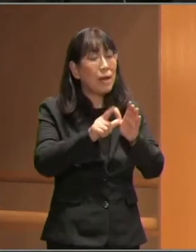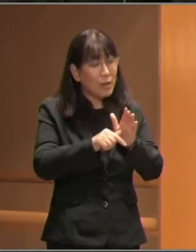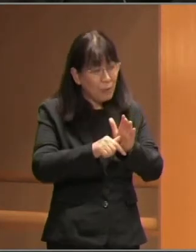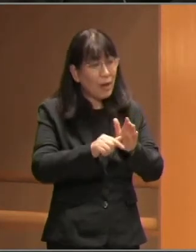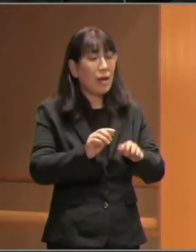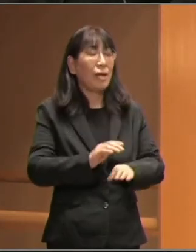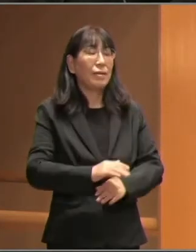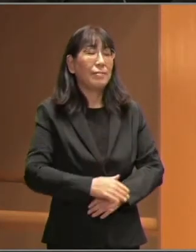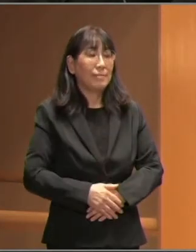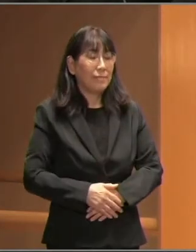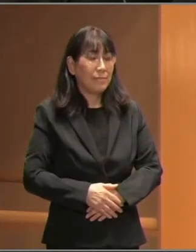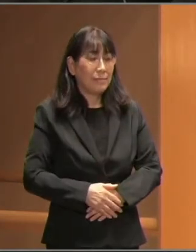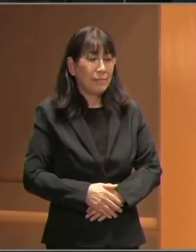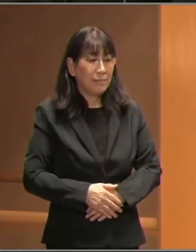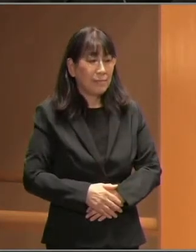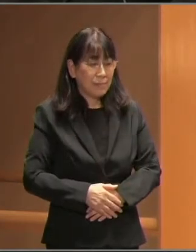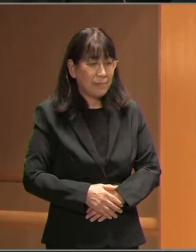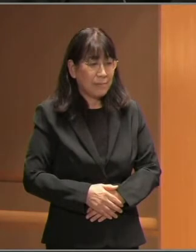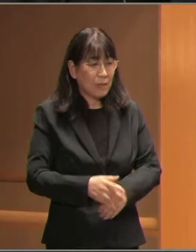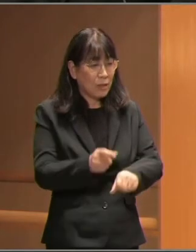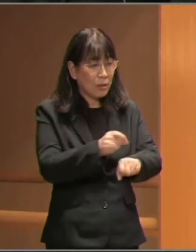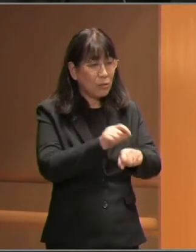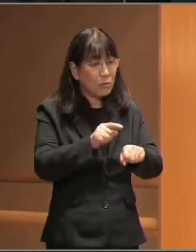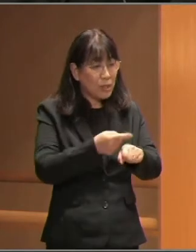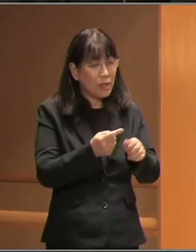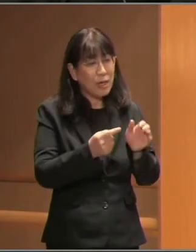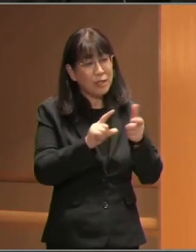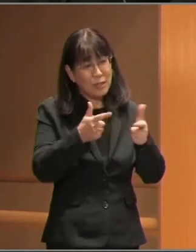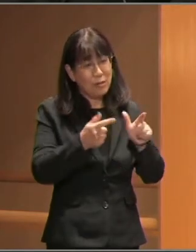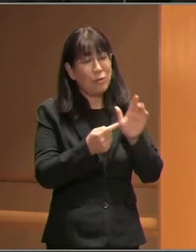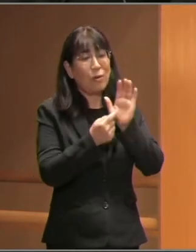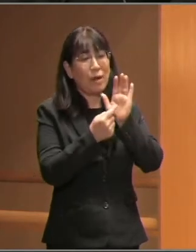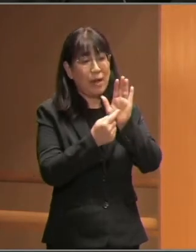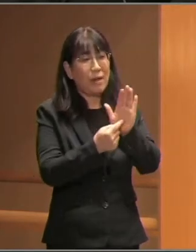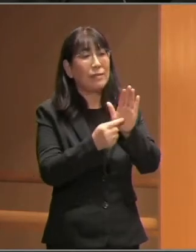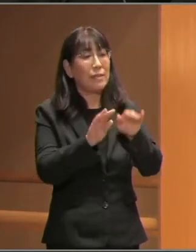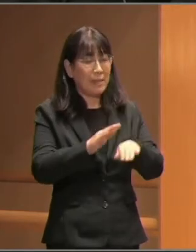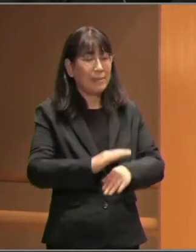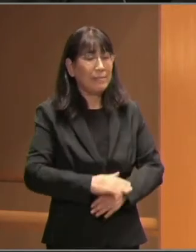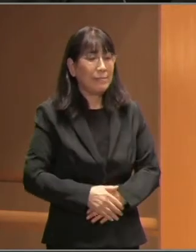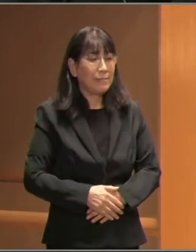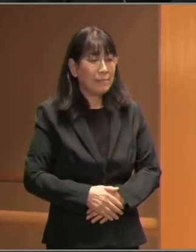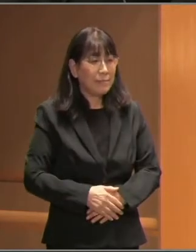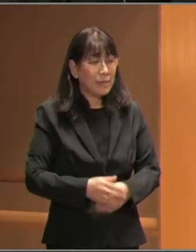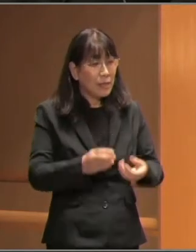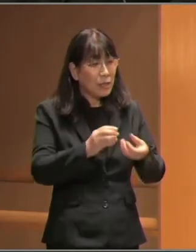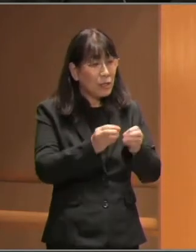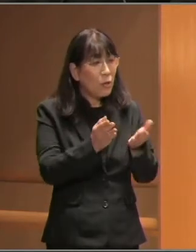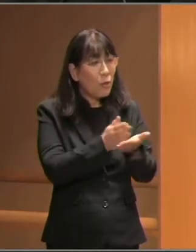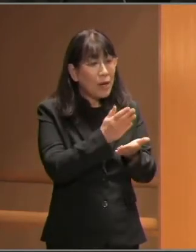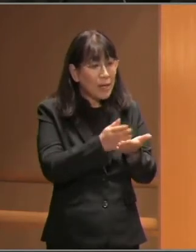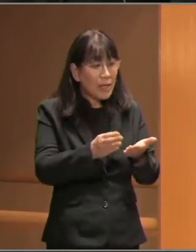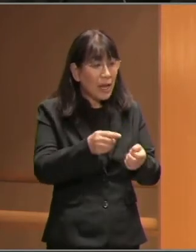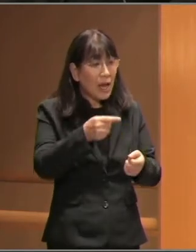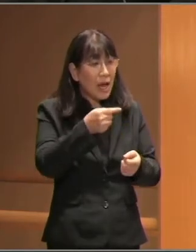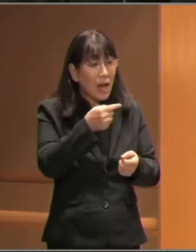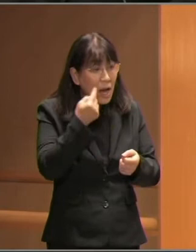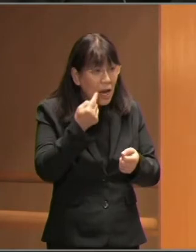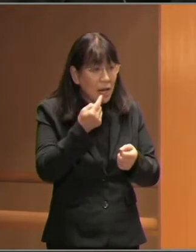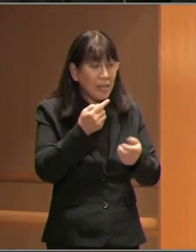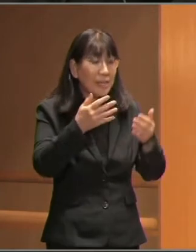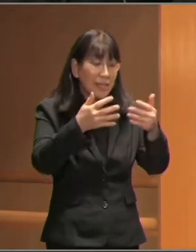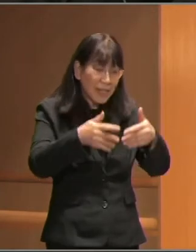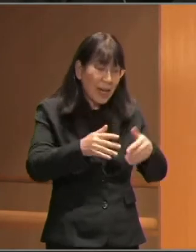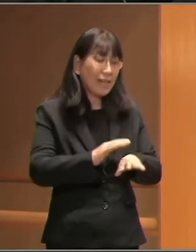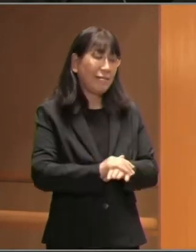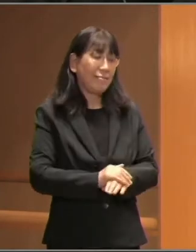the different printers being used. So, and depending on the printer you use, you can come up with different output. The red